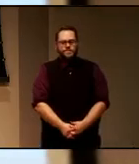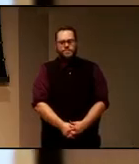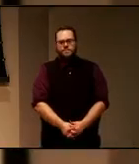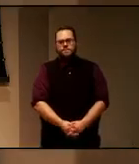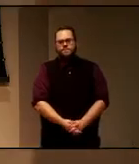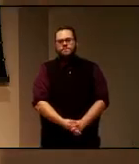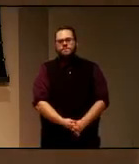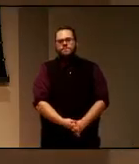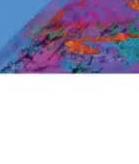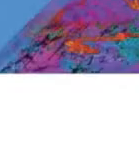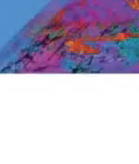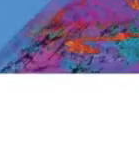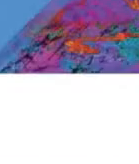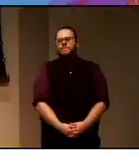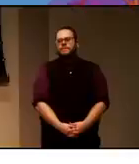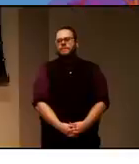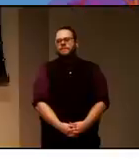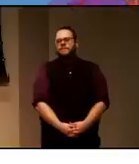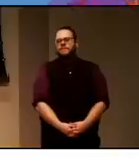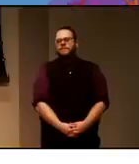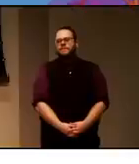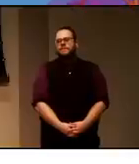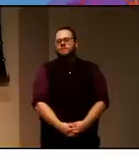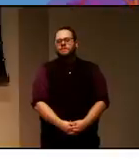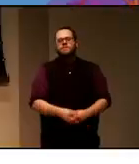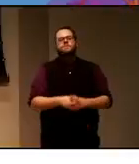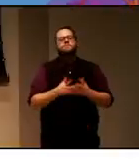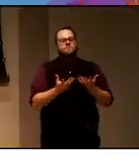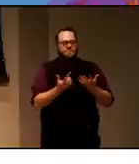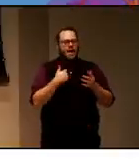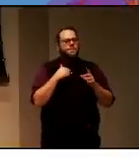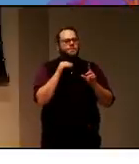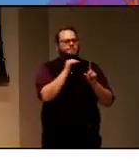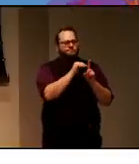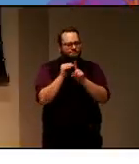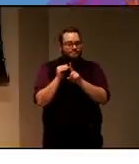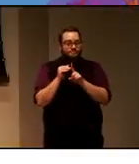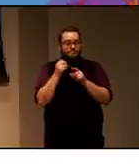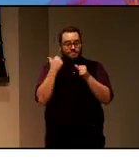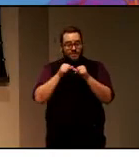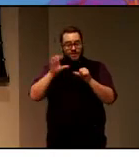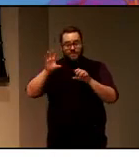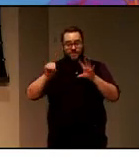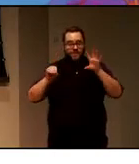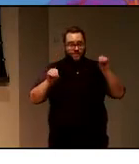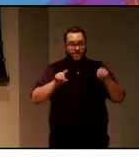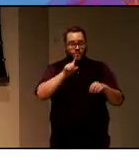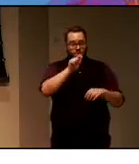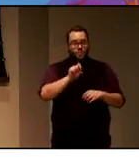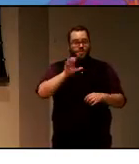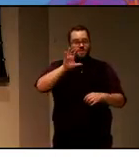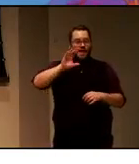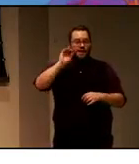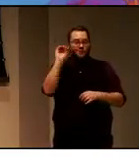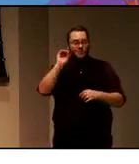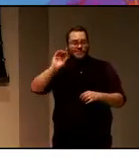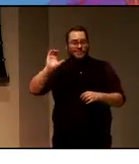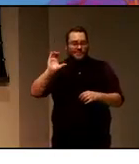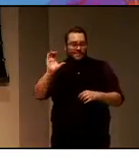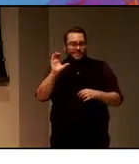So first I'm going to remind us all of that fact about our 50-50 chance of 1.5 degrees Celsius in the next